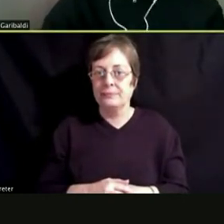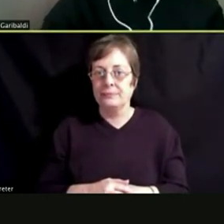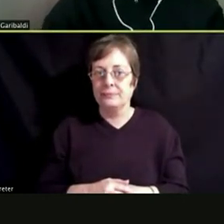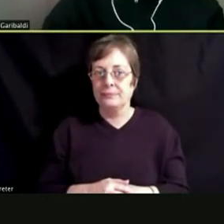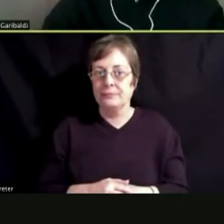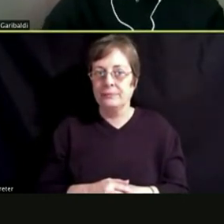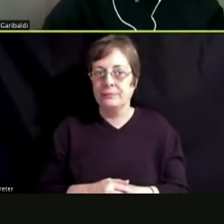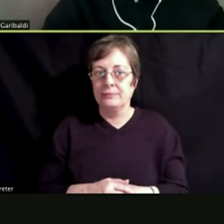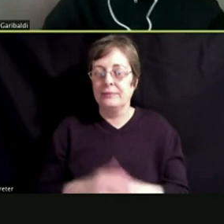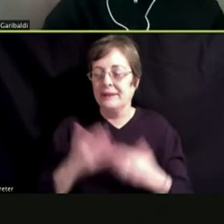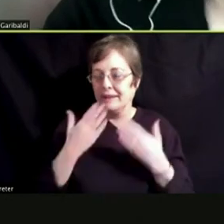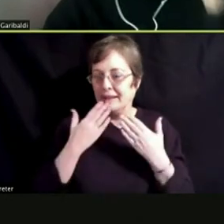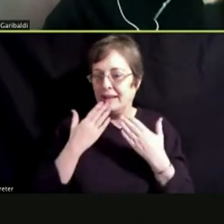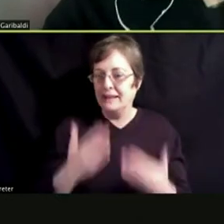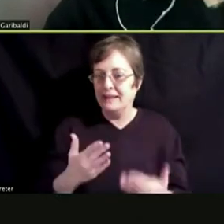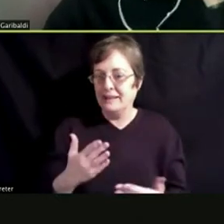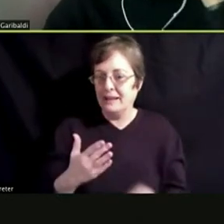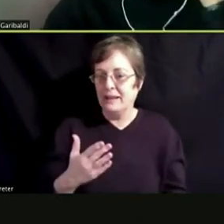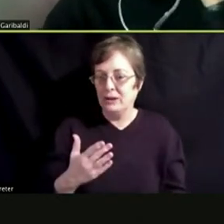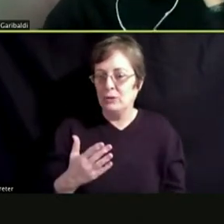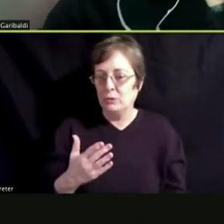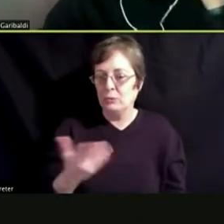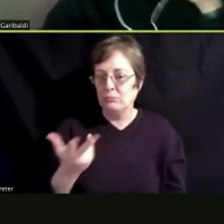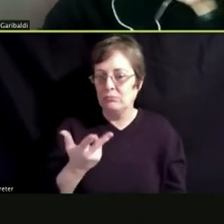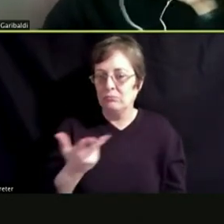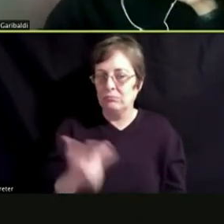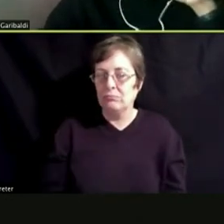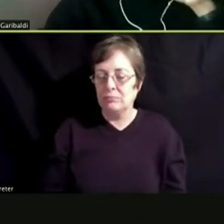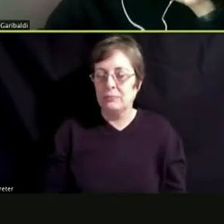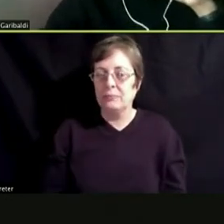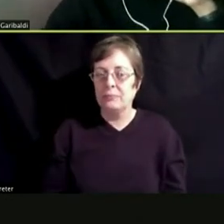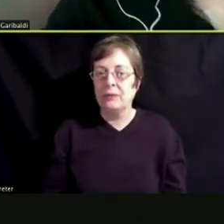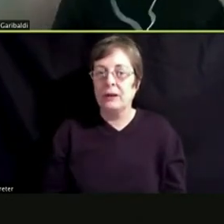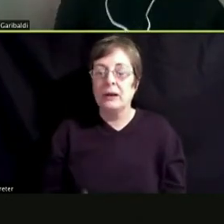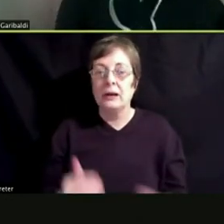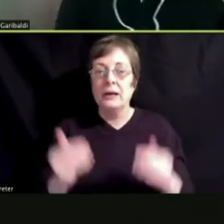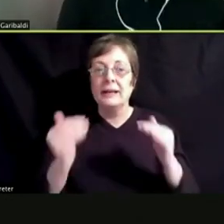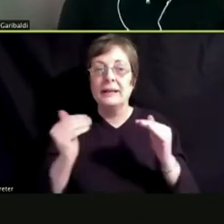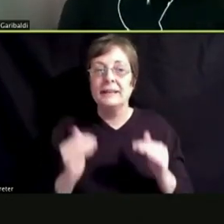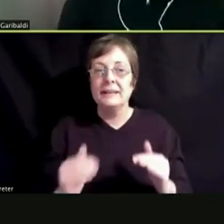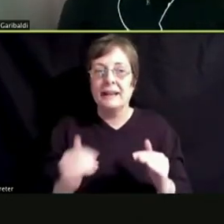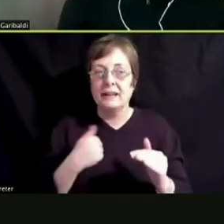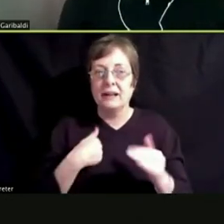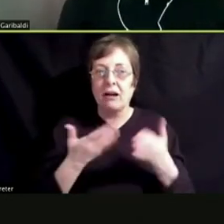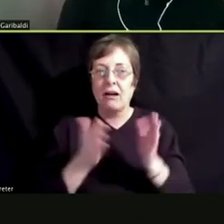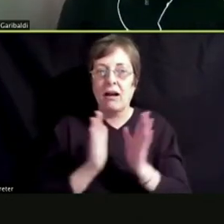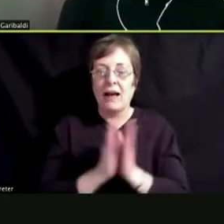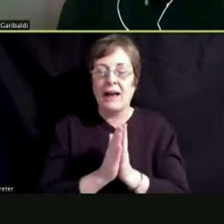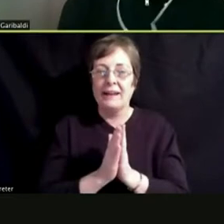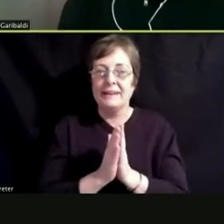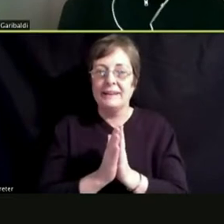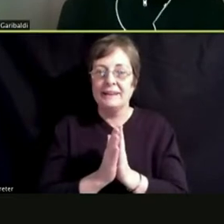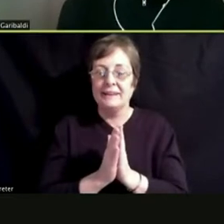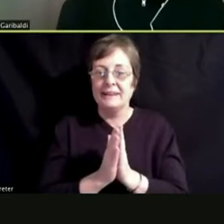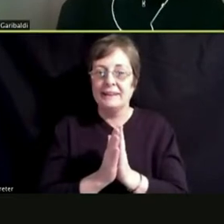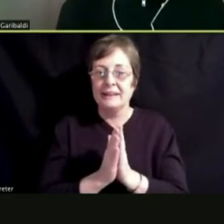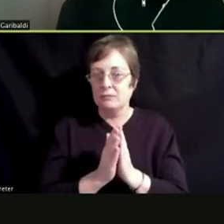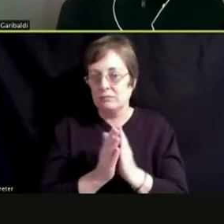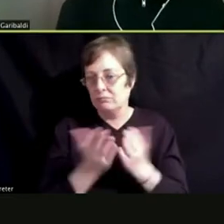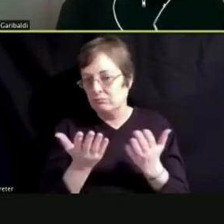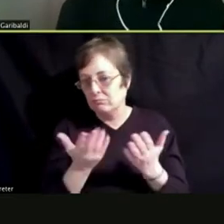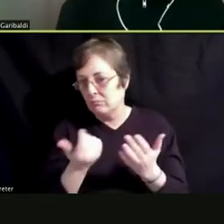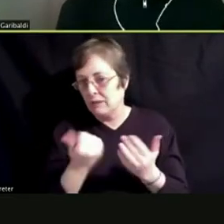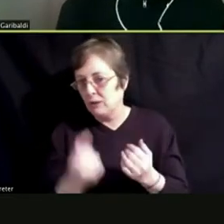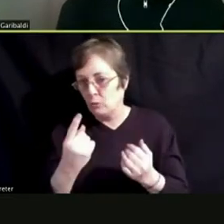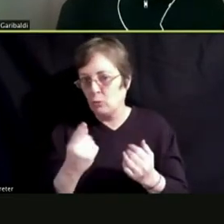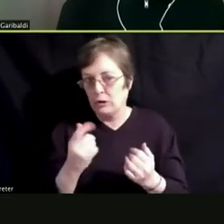Thank you guys so much for that. So next I'm going to ask, anybody can jump into